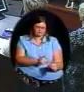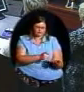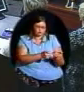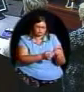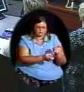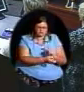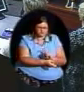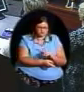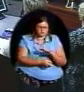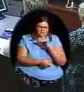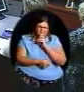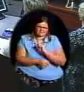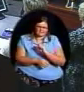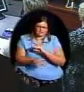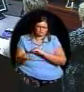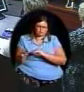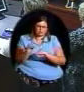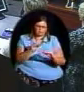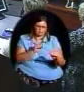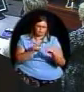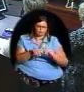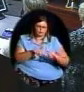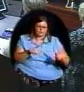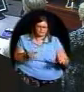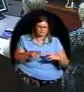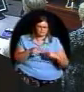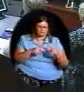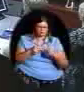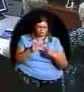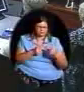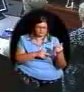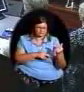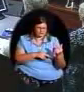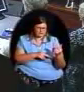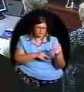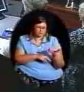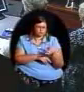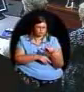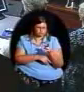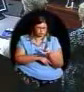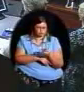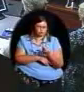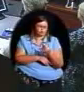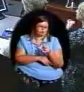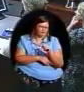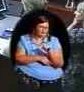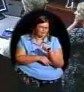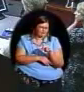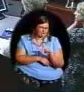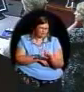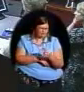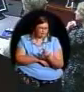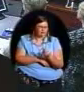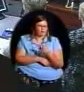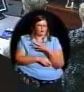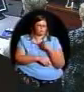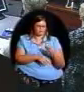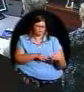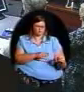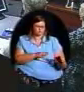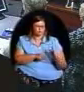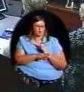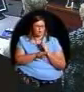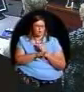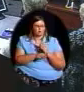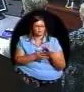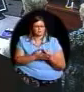we move them to a different location. They go to our junior highs. we talk about those protective factors of neighborhood,